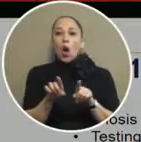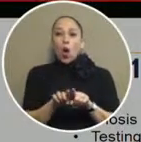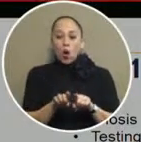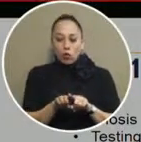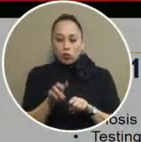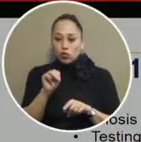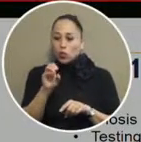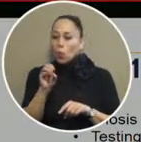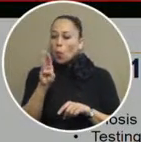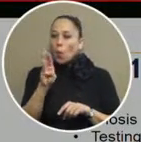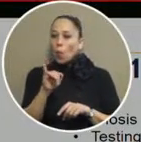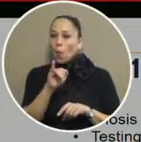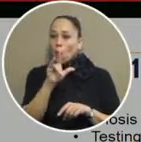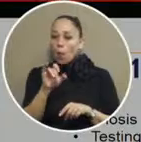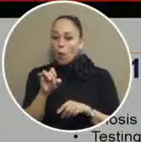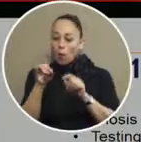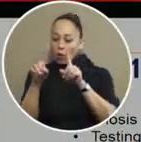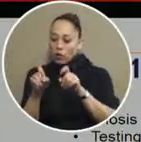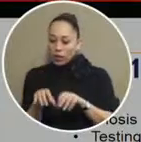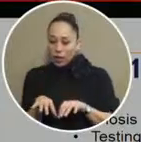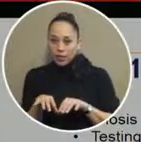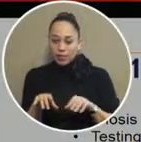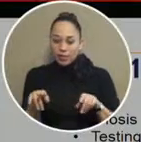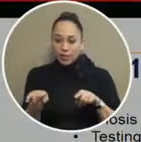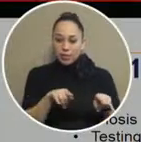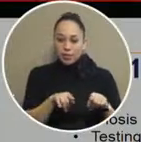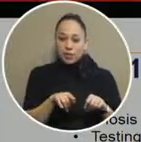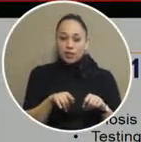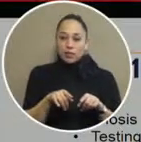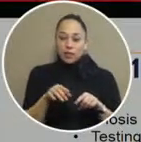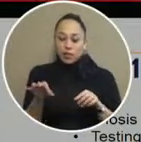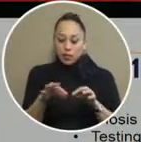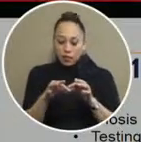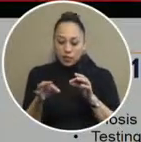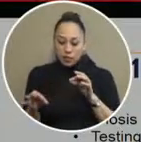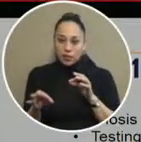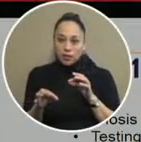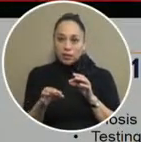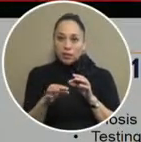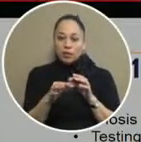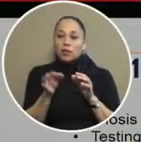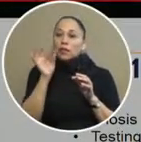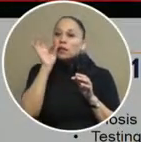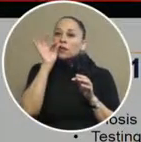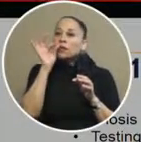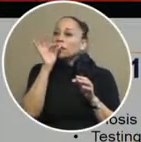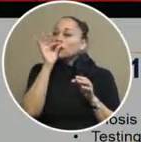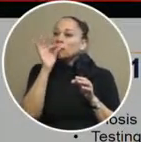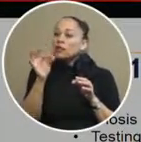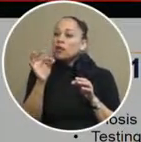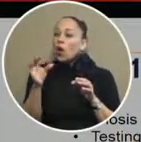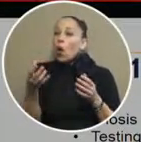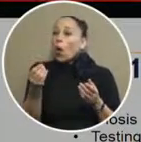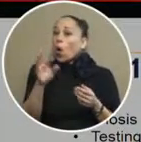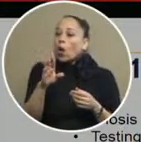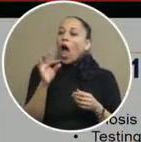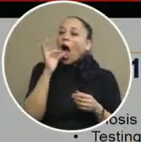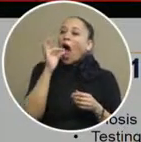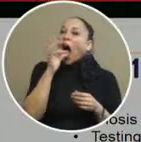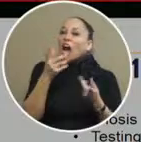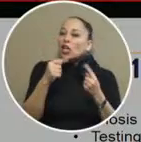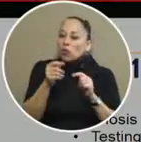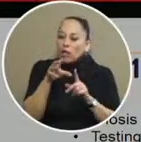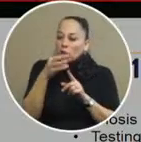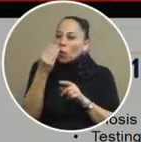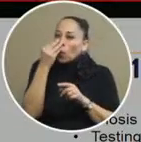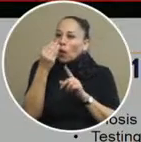mobile testing sites. They're taking a sample from the nasopharynx or in the middle of the nose, trying to get as much virus as we